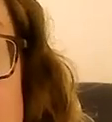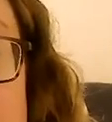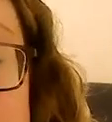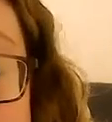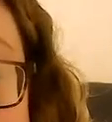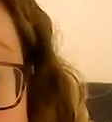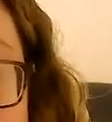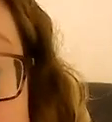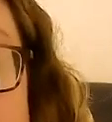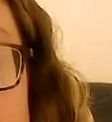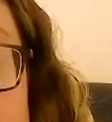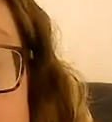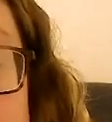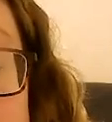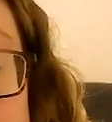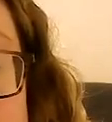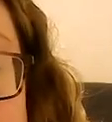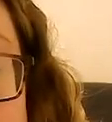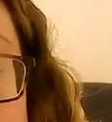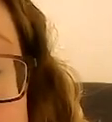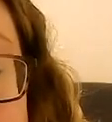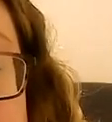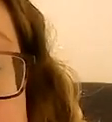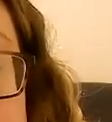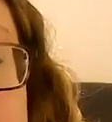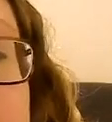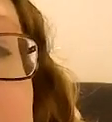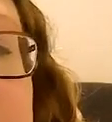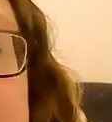and start sharing her screen.